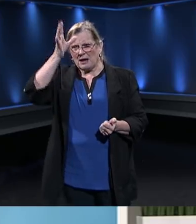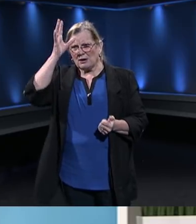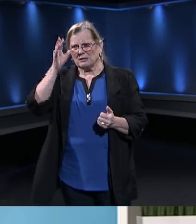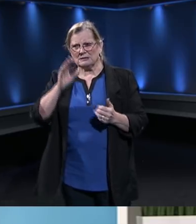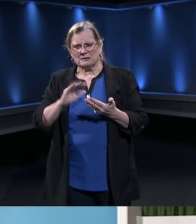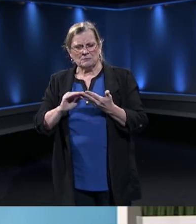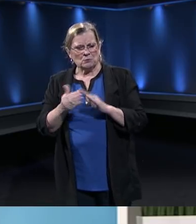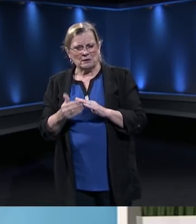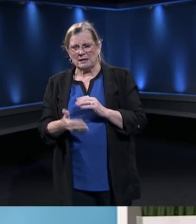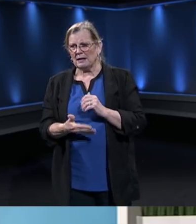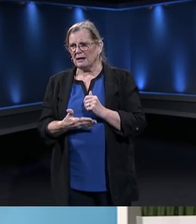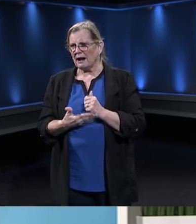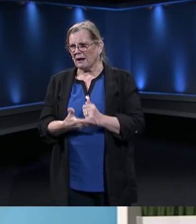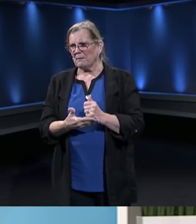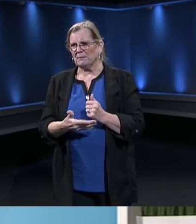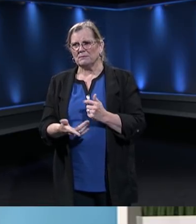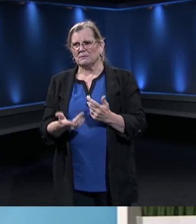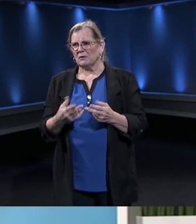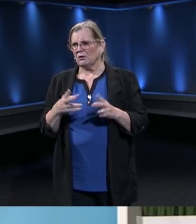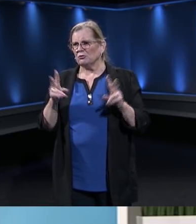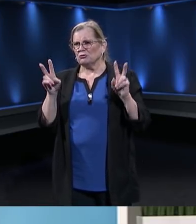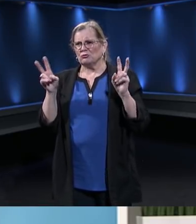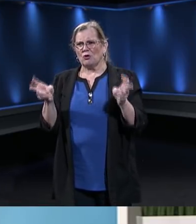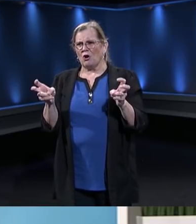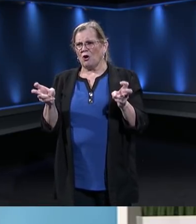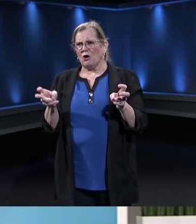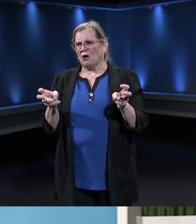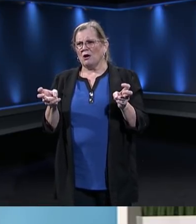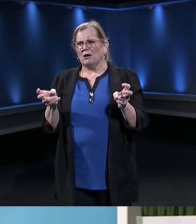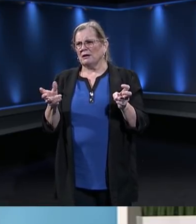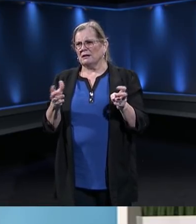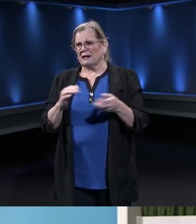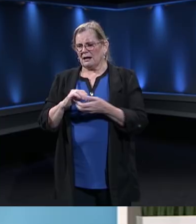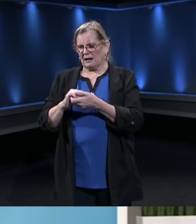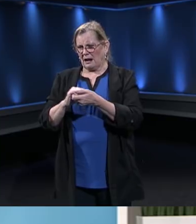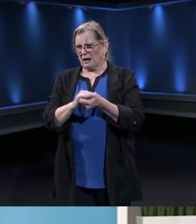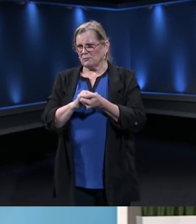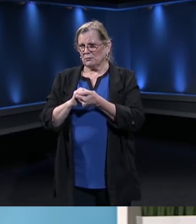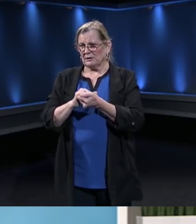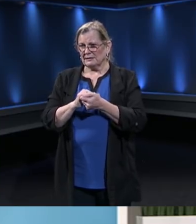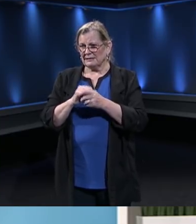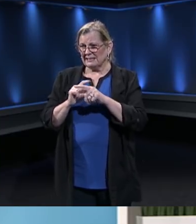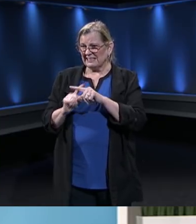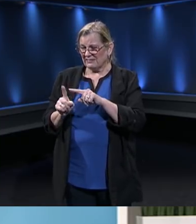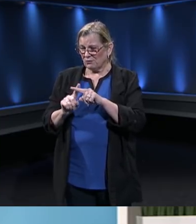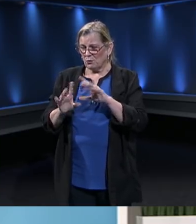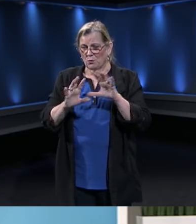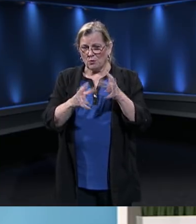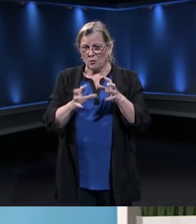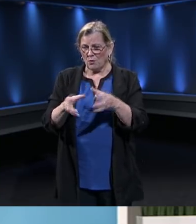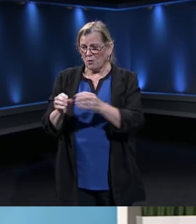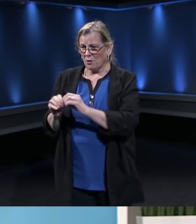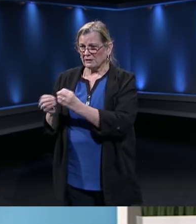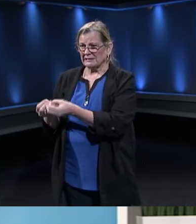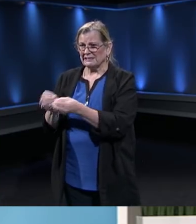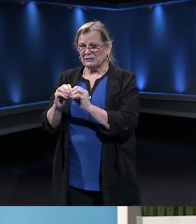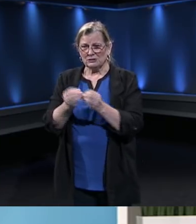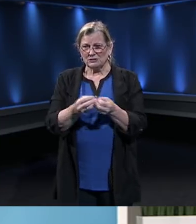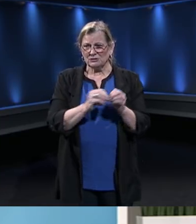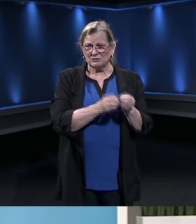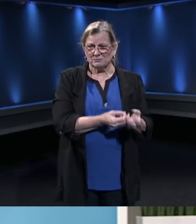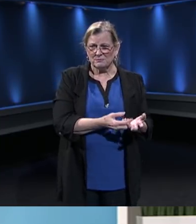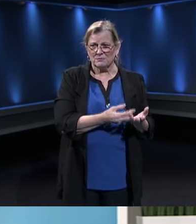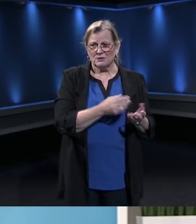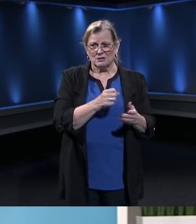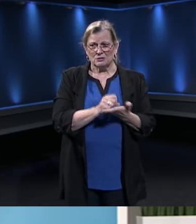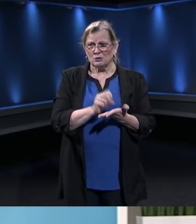something called ACES Interfaith. And that's a collaboration between a number of organizations. There's several school psychologists and school social workers